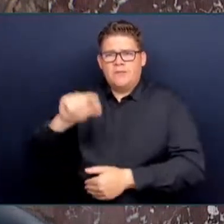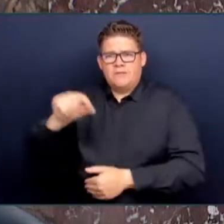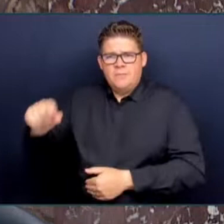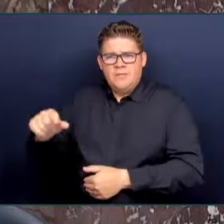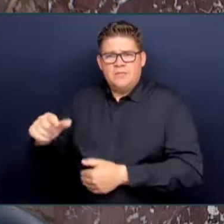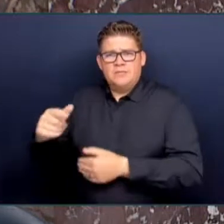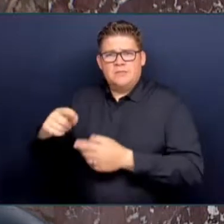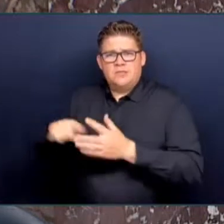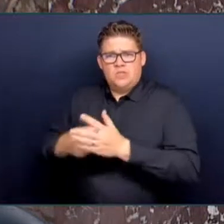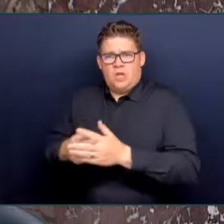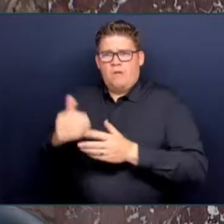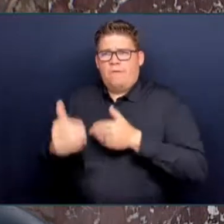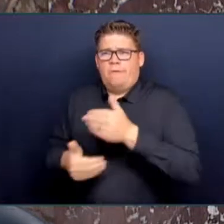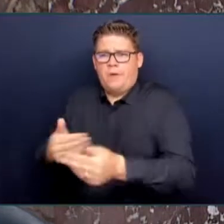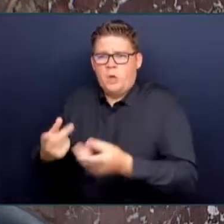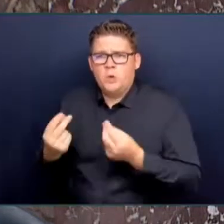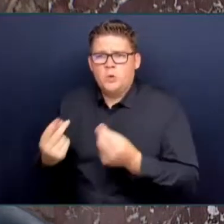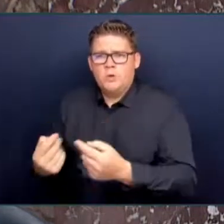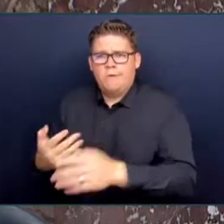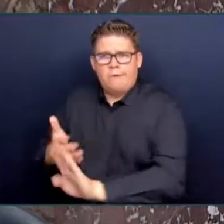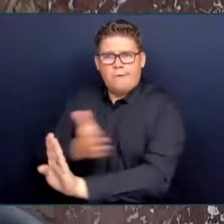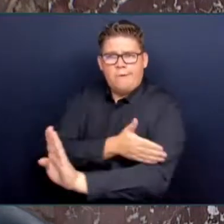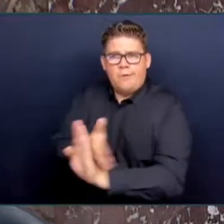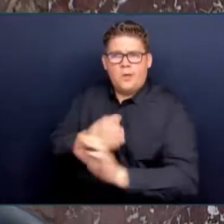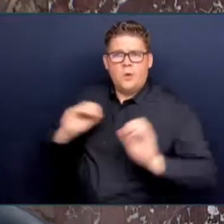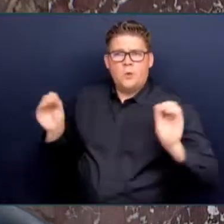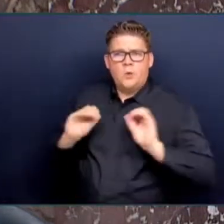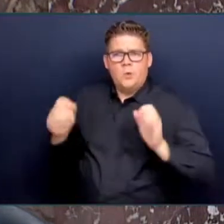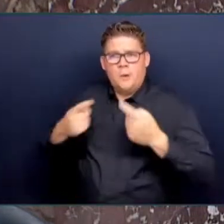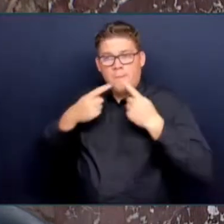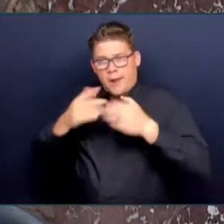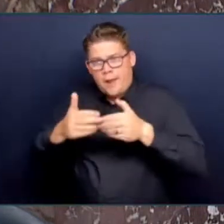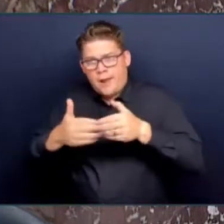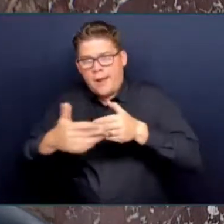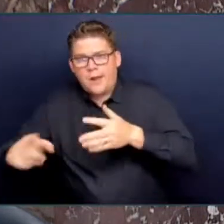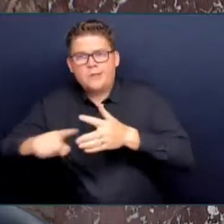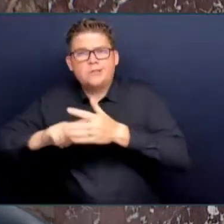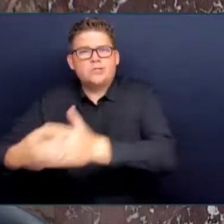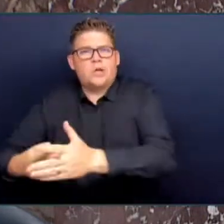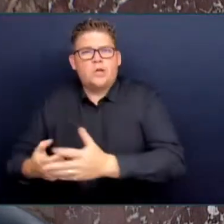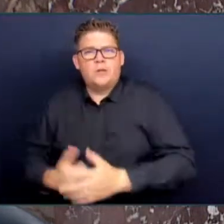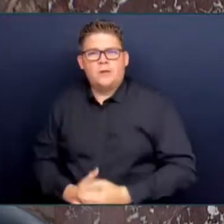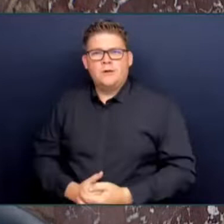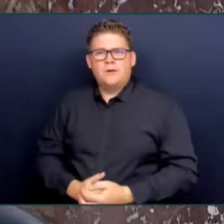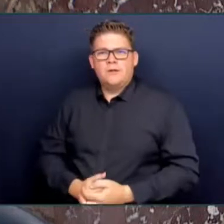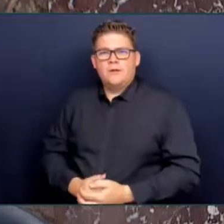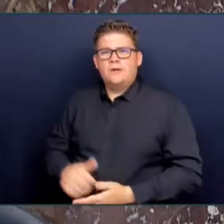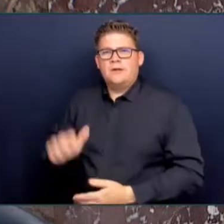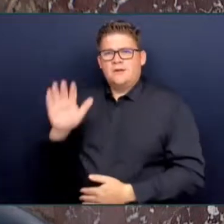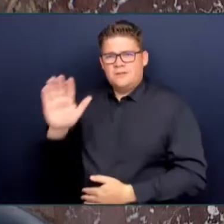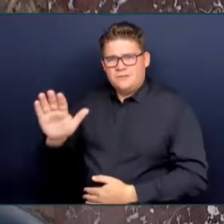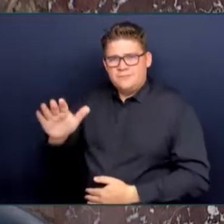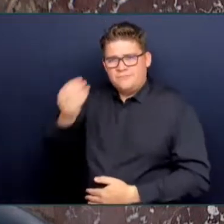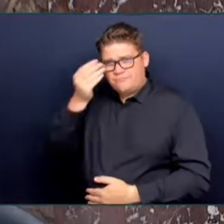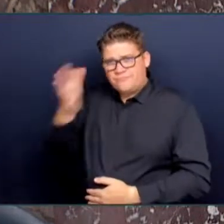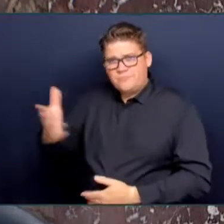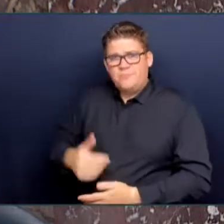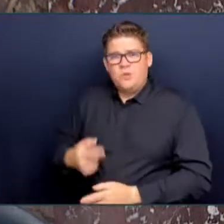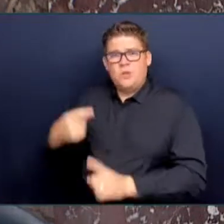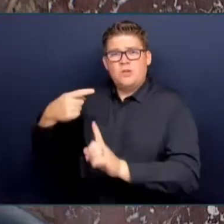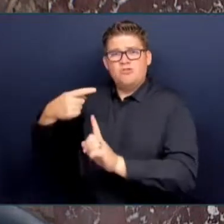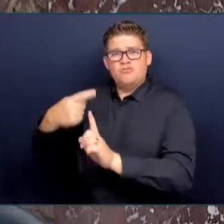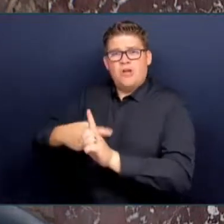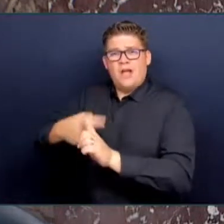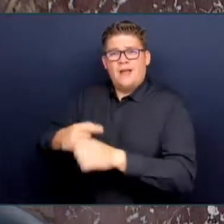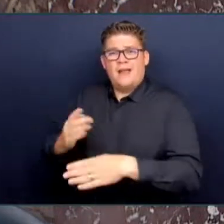would also just point out that the average rent, Mr. Speaker, the average rent in Vancouver